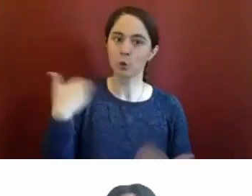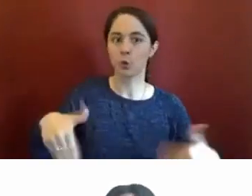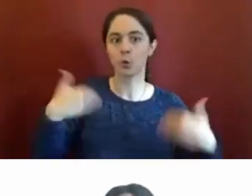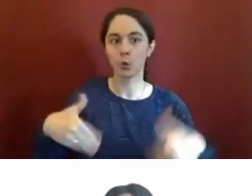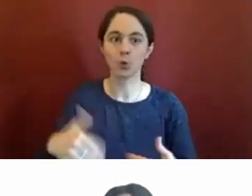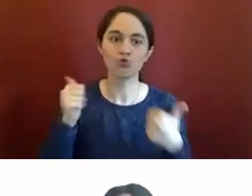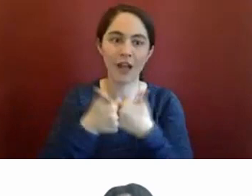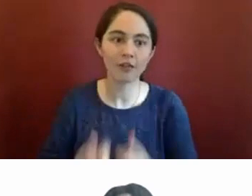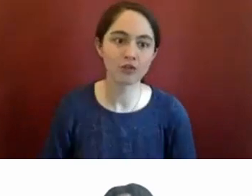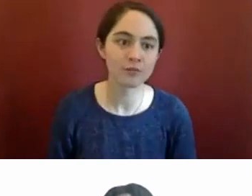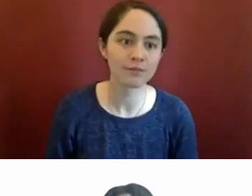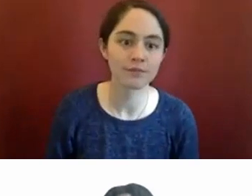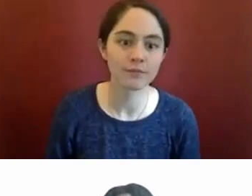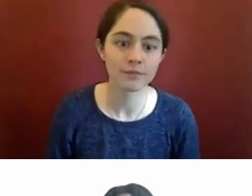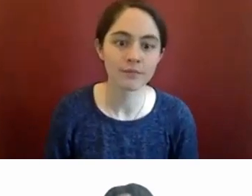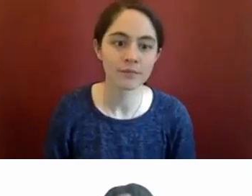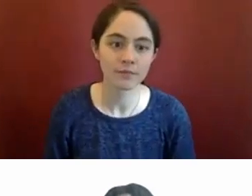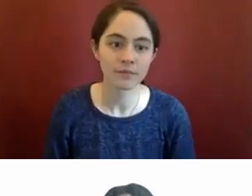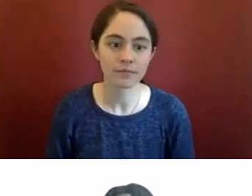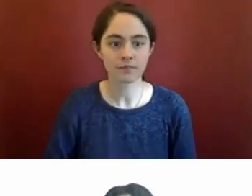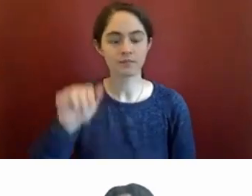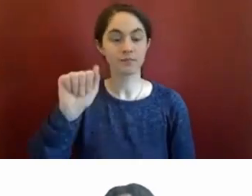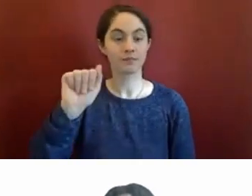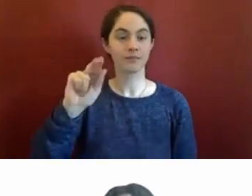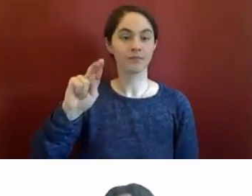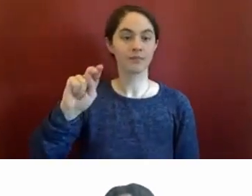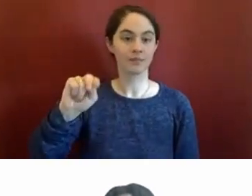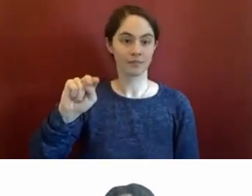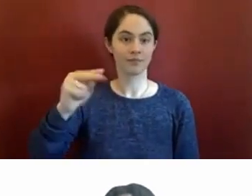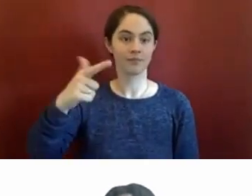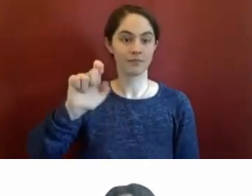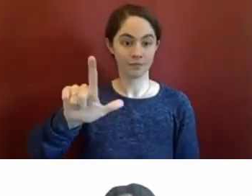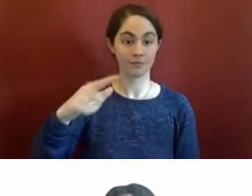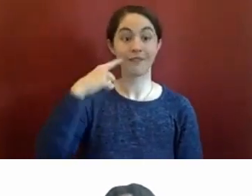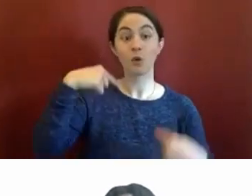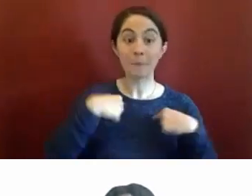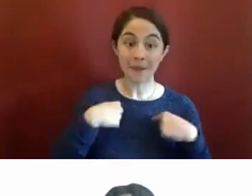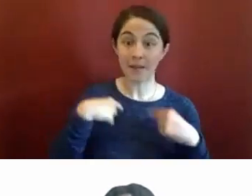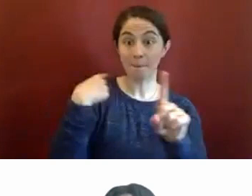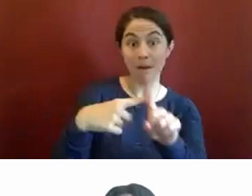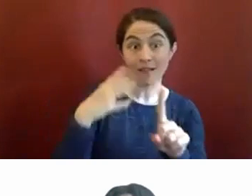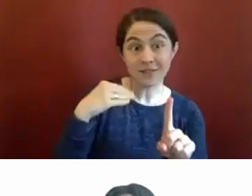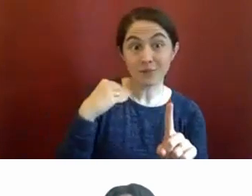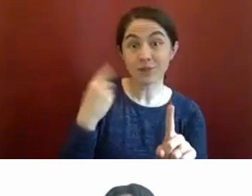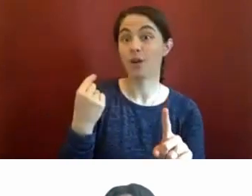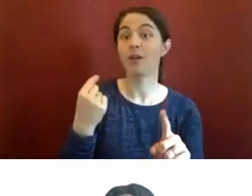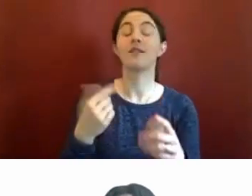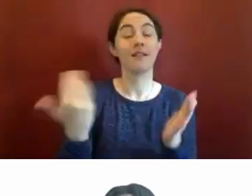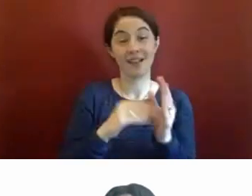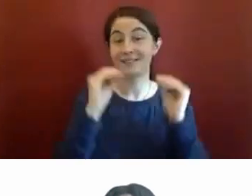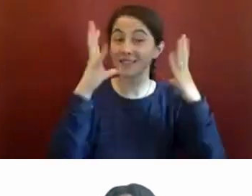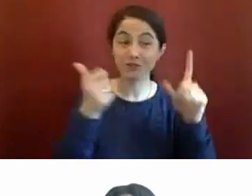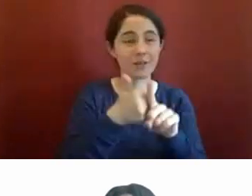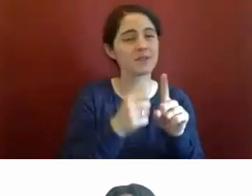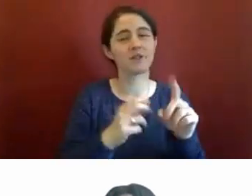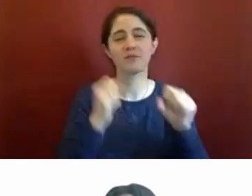For me, just having really passionate teachers helping me in my journey, I